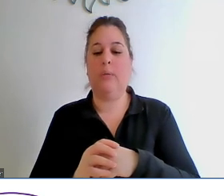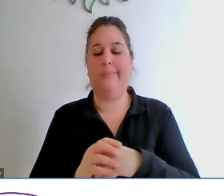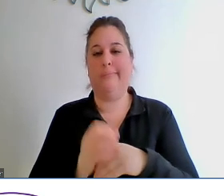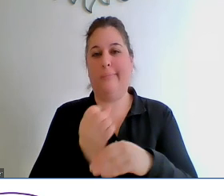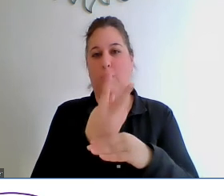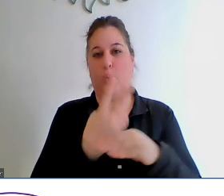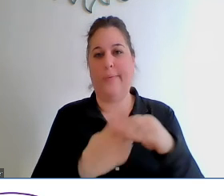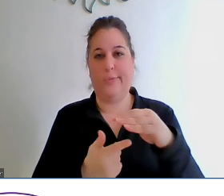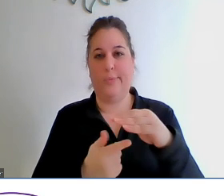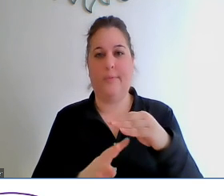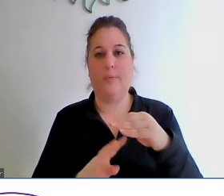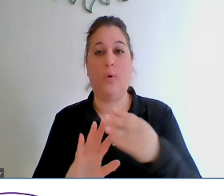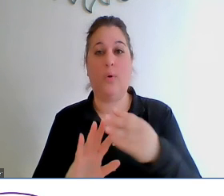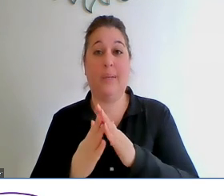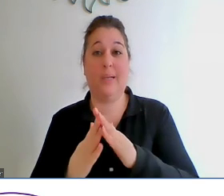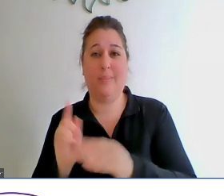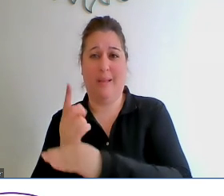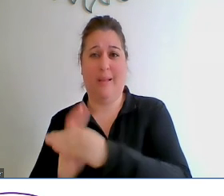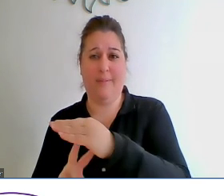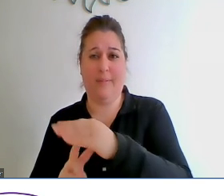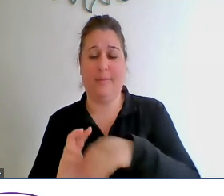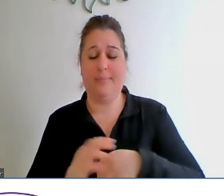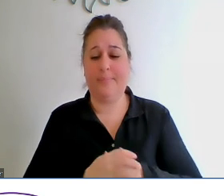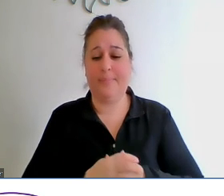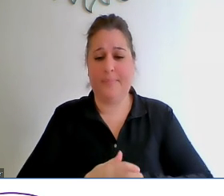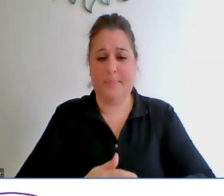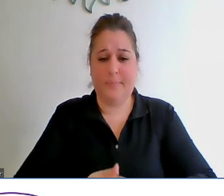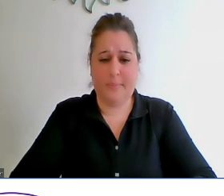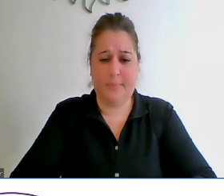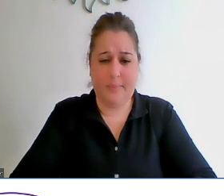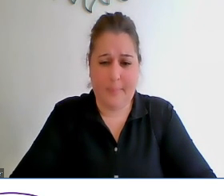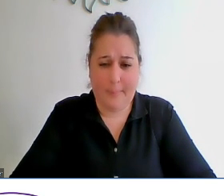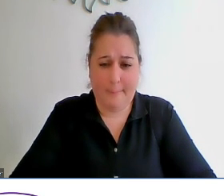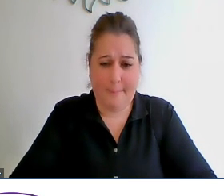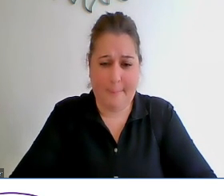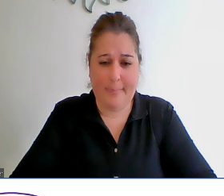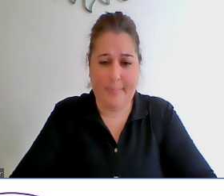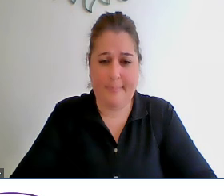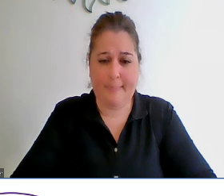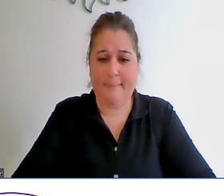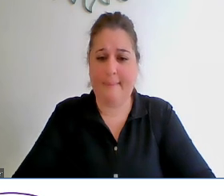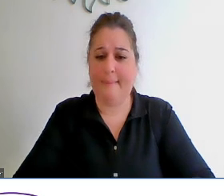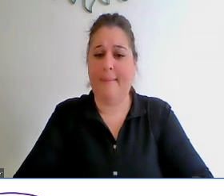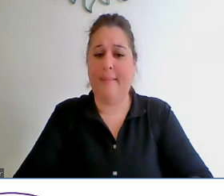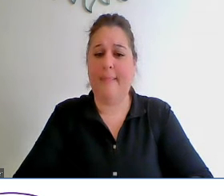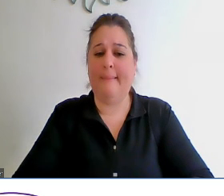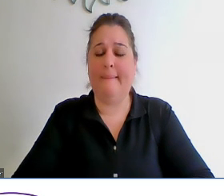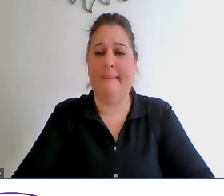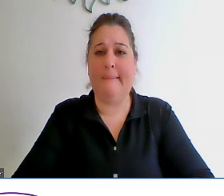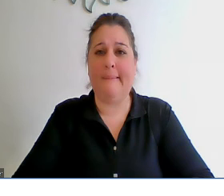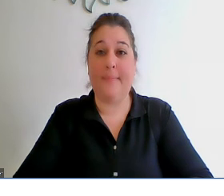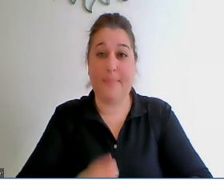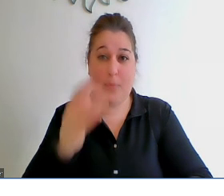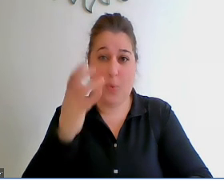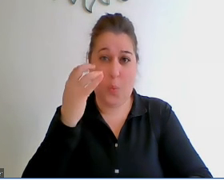1/2. Okay. If you're looking at number 11, you're like, whoa, what about that negative? That's what this next slide is